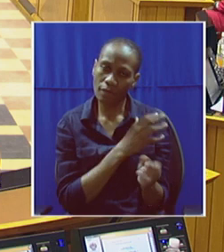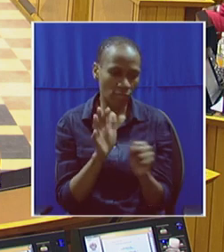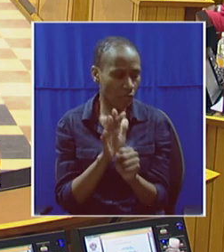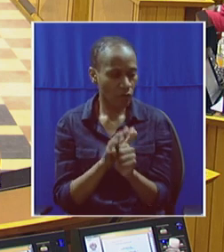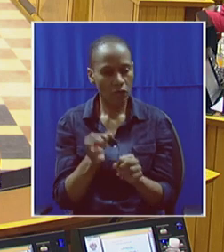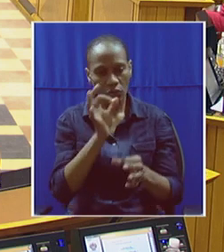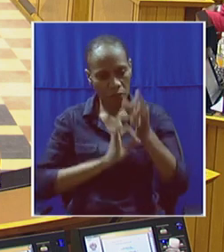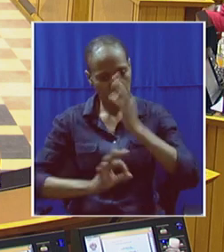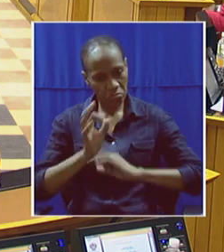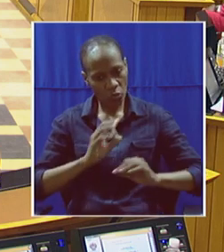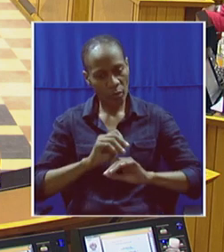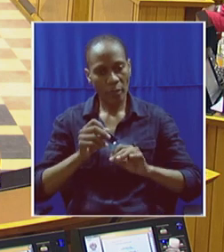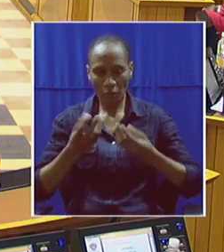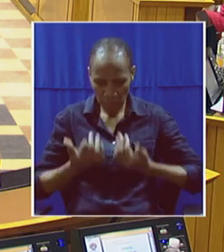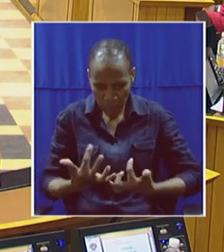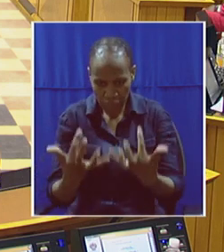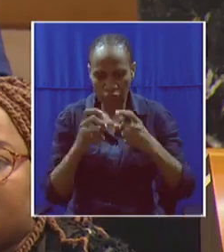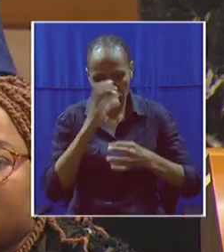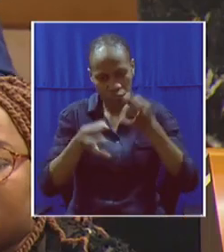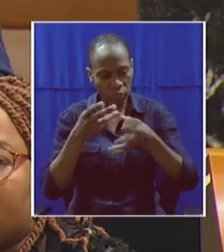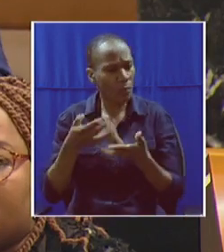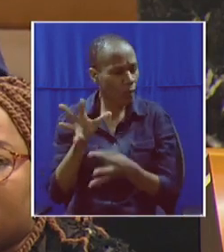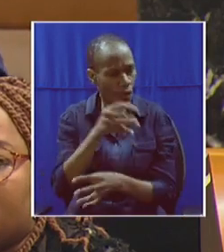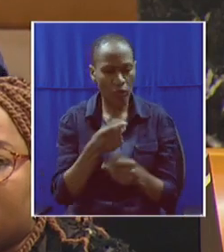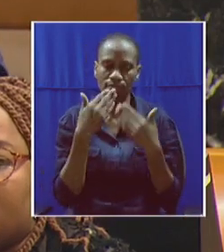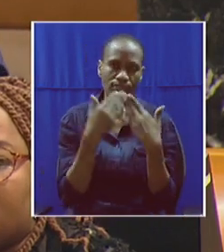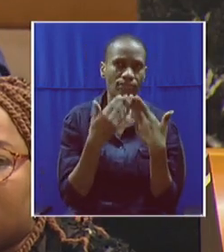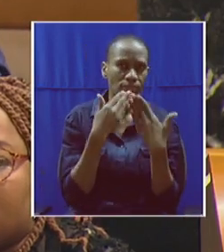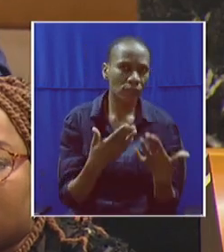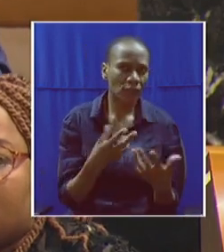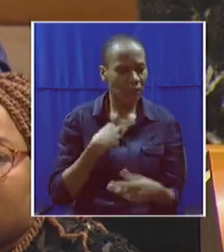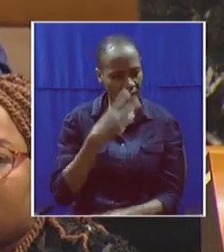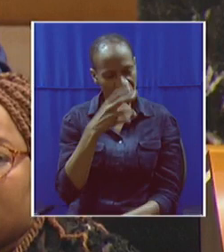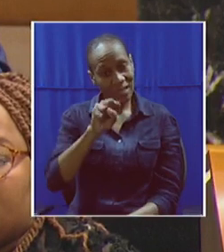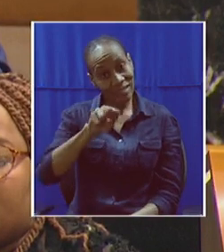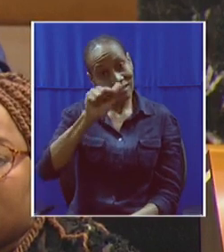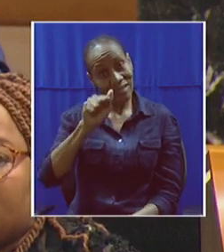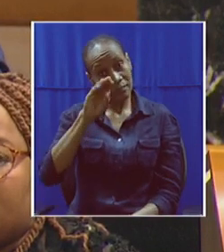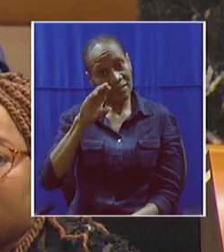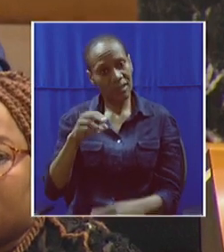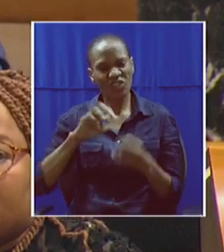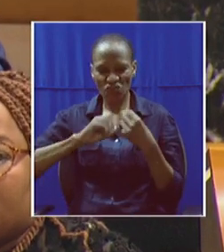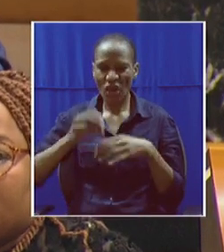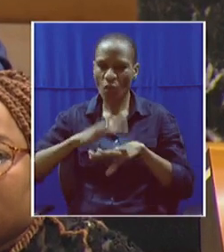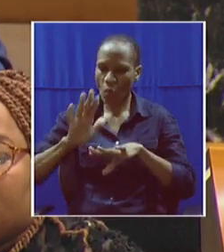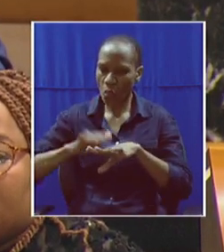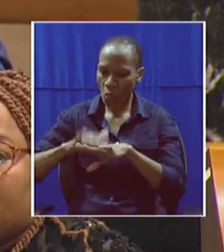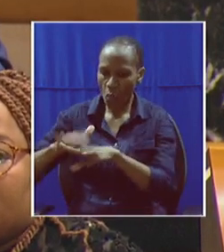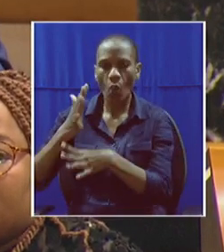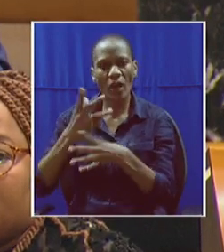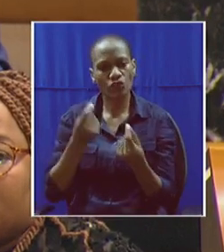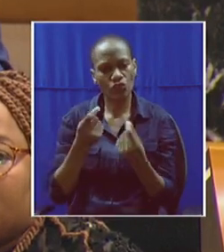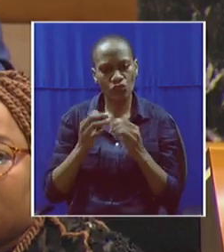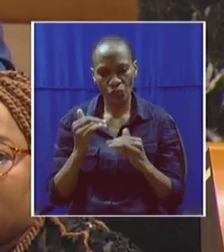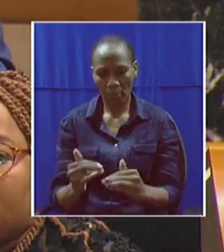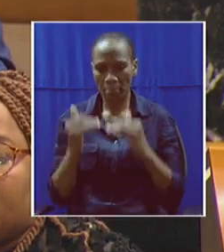South Africans that efforts are being made to get the national broadcaster back to its feet and that South